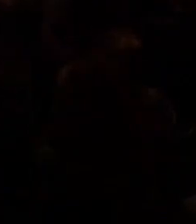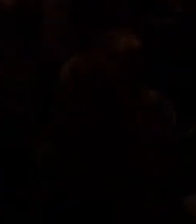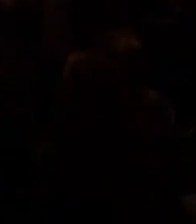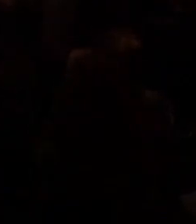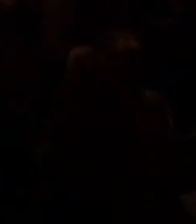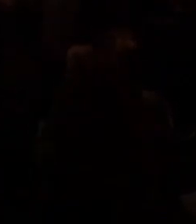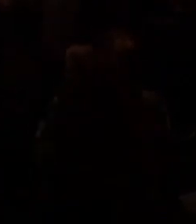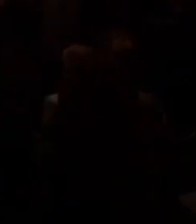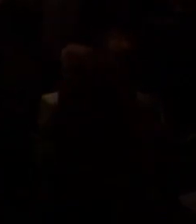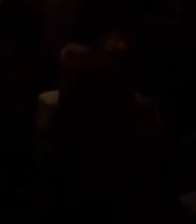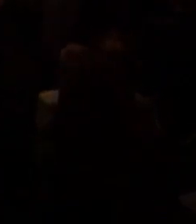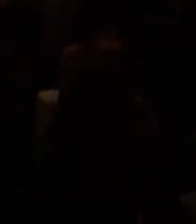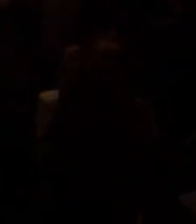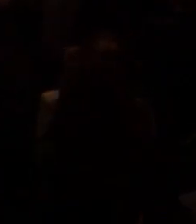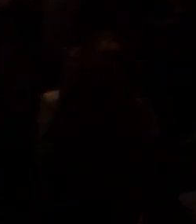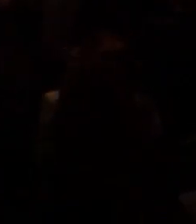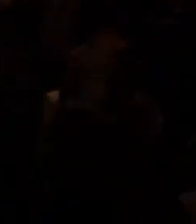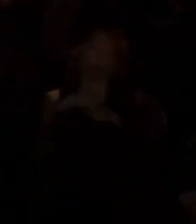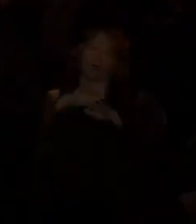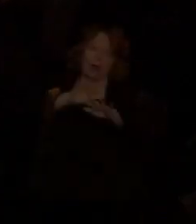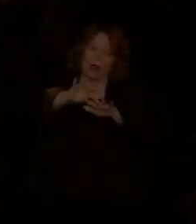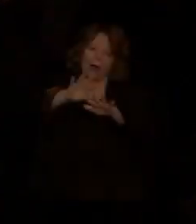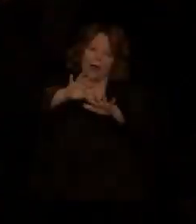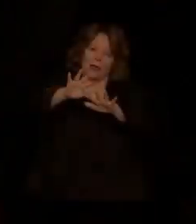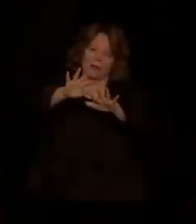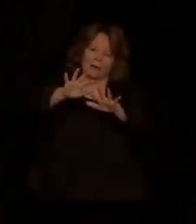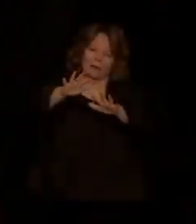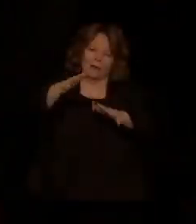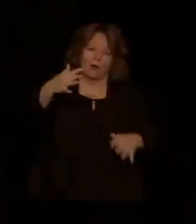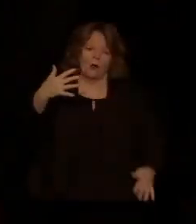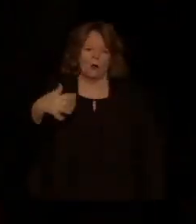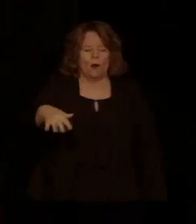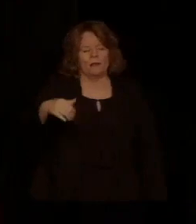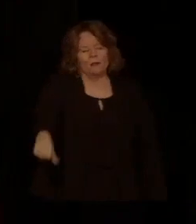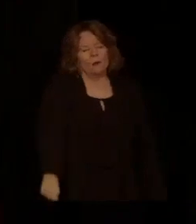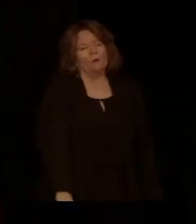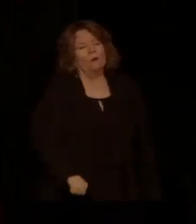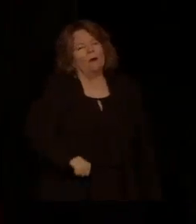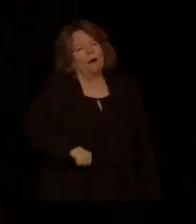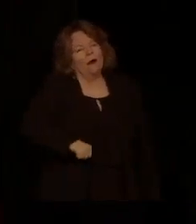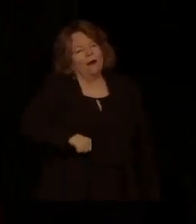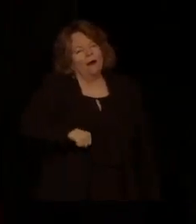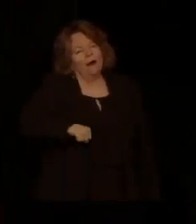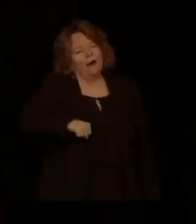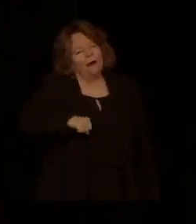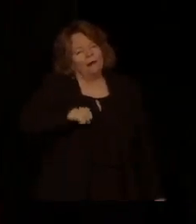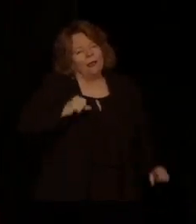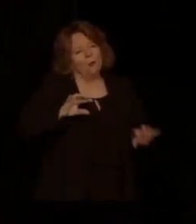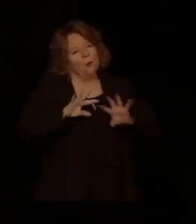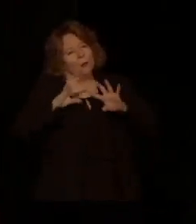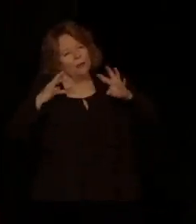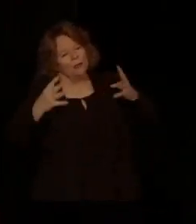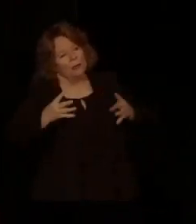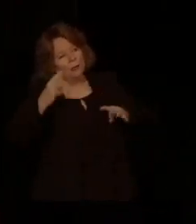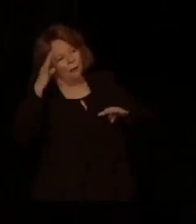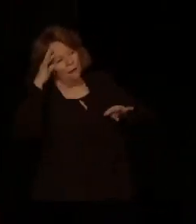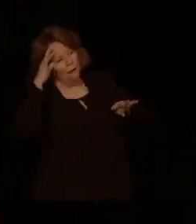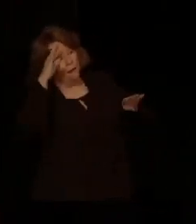dawn's early light what so proudly